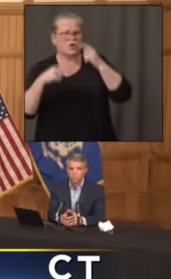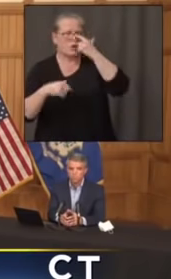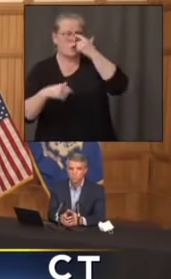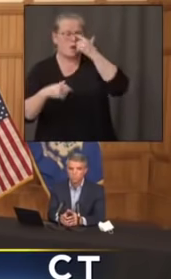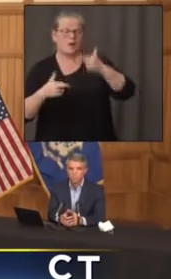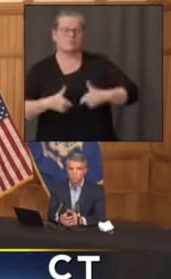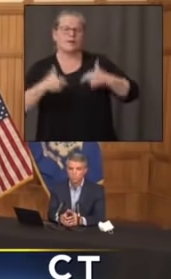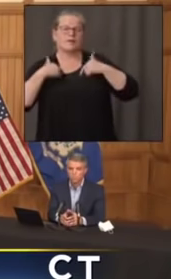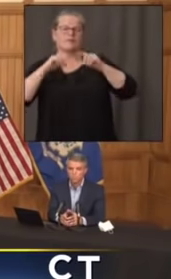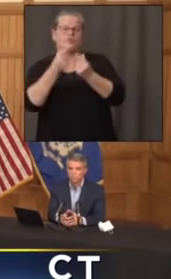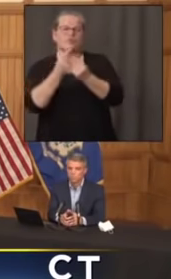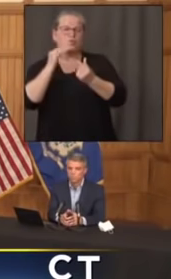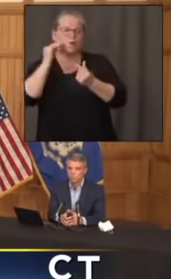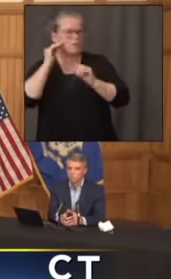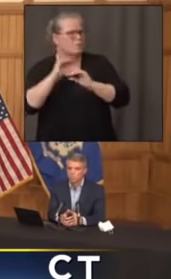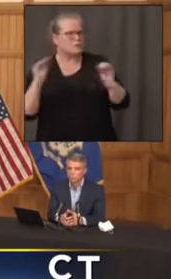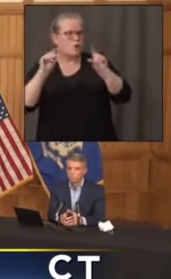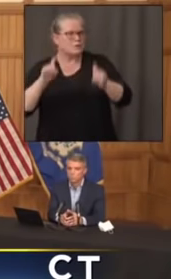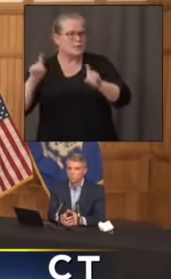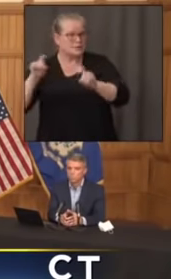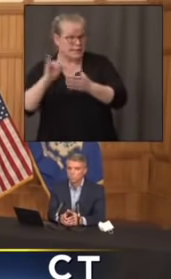true?